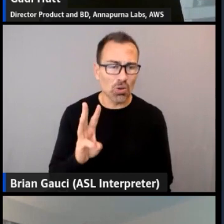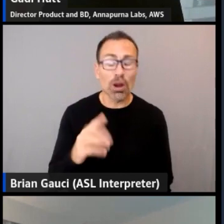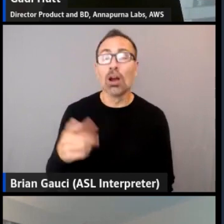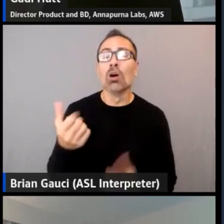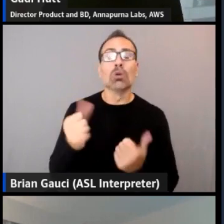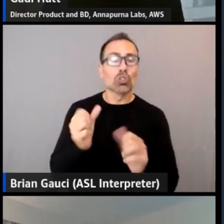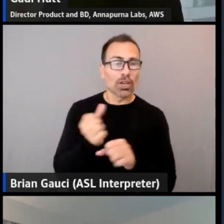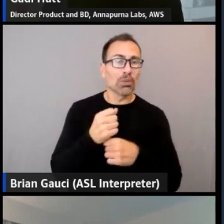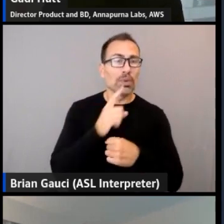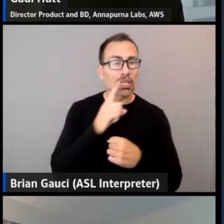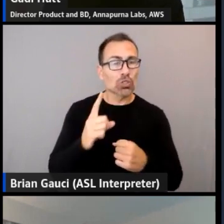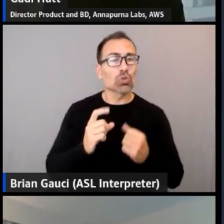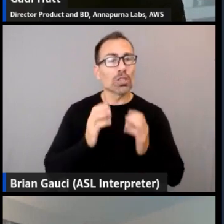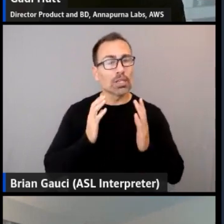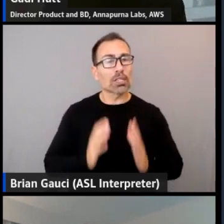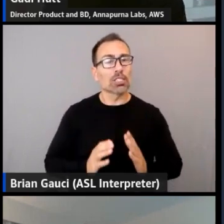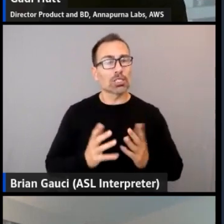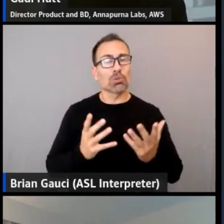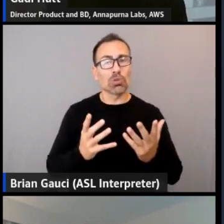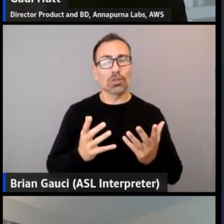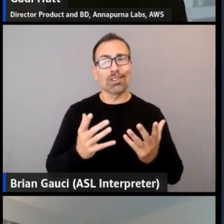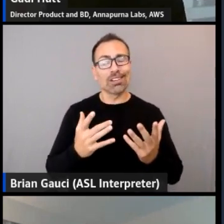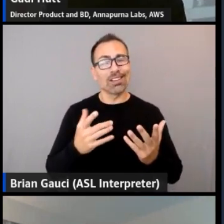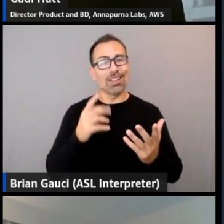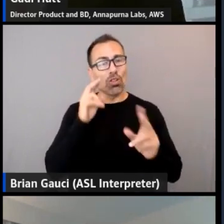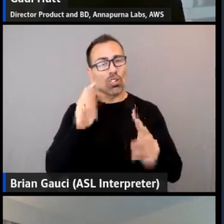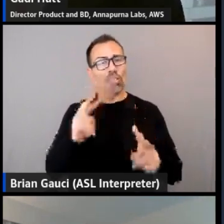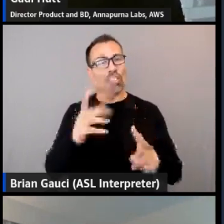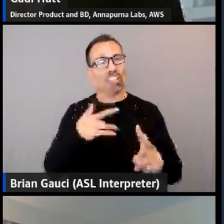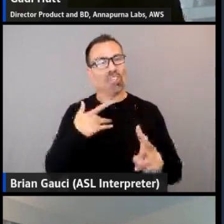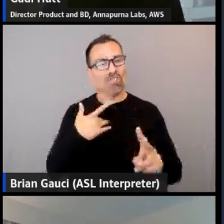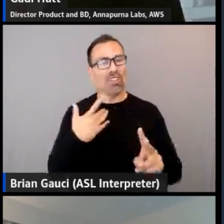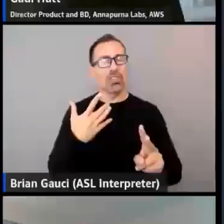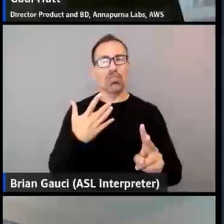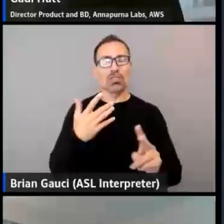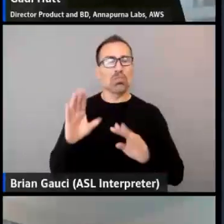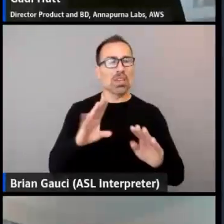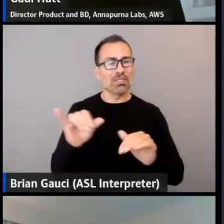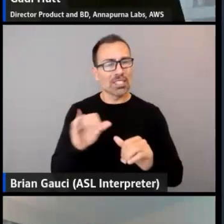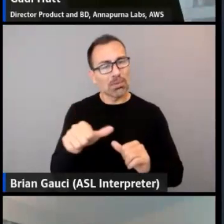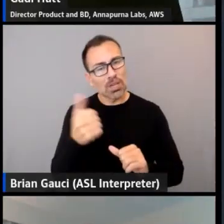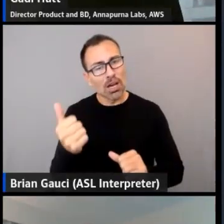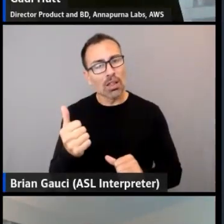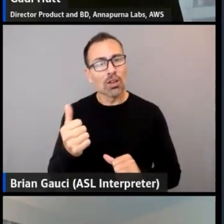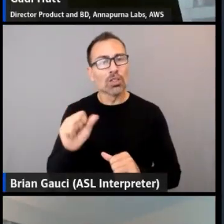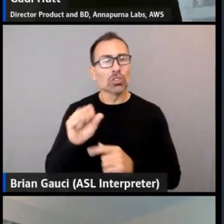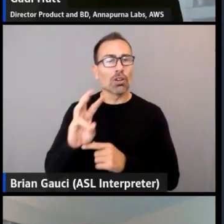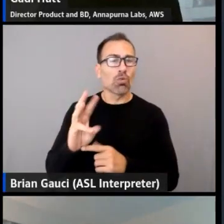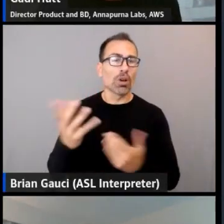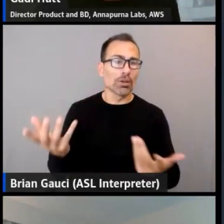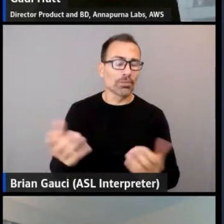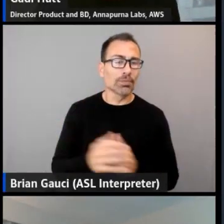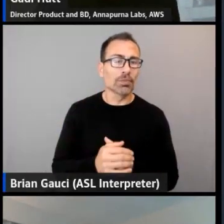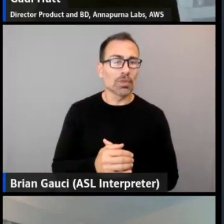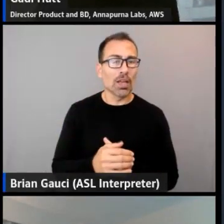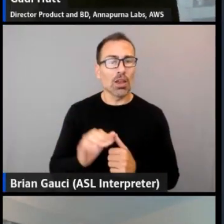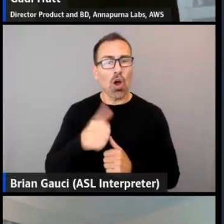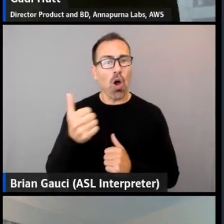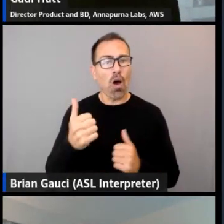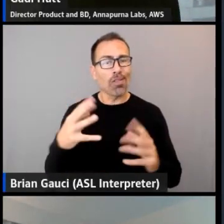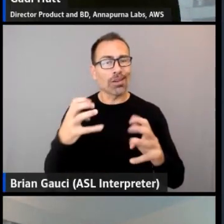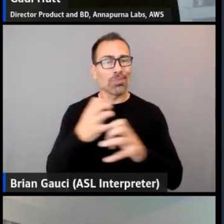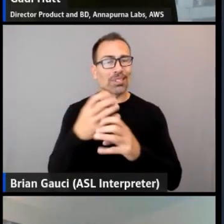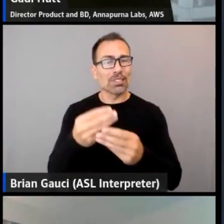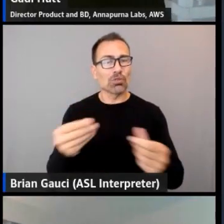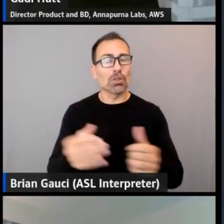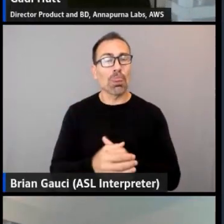it looks, feels, and behaves like any other piece of software, and all the hardware complexity is being stripped away. Yeah, I think that goes back